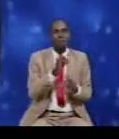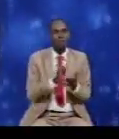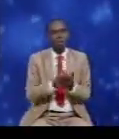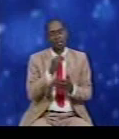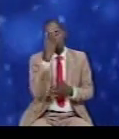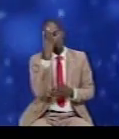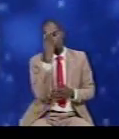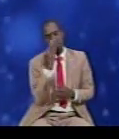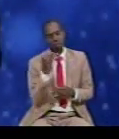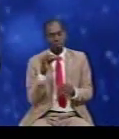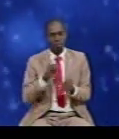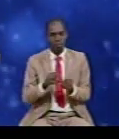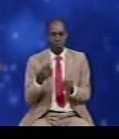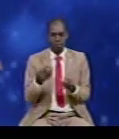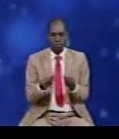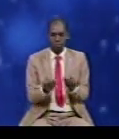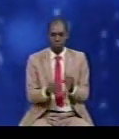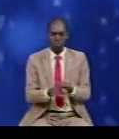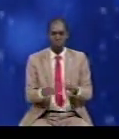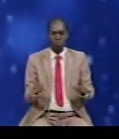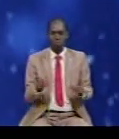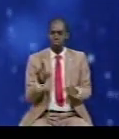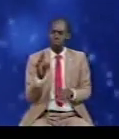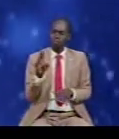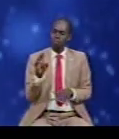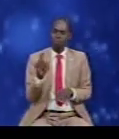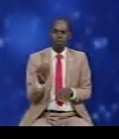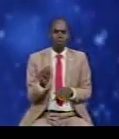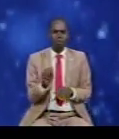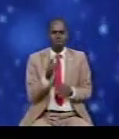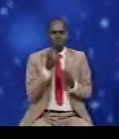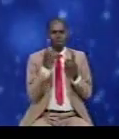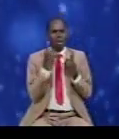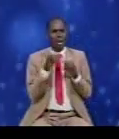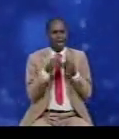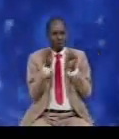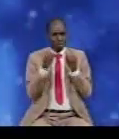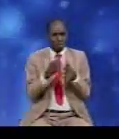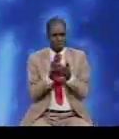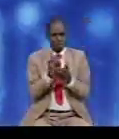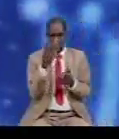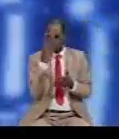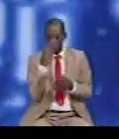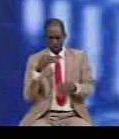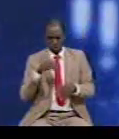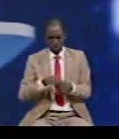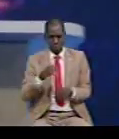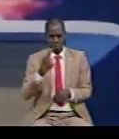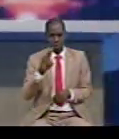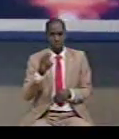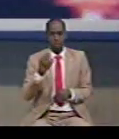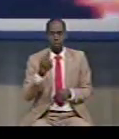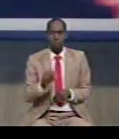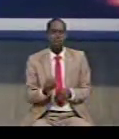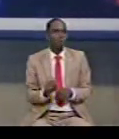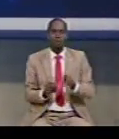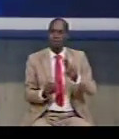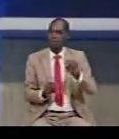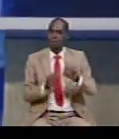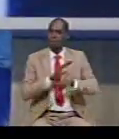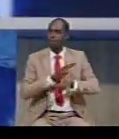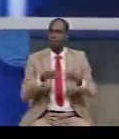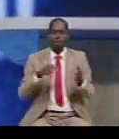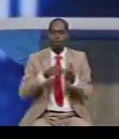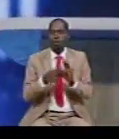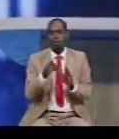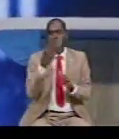the dust. Now, how does somebody sleep in the dust? It's not saying those who sleep on the ground. No, not